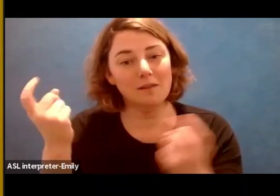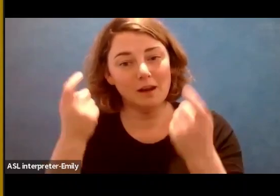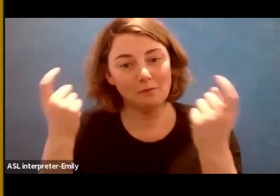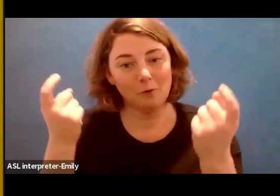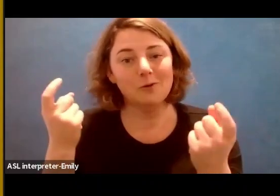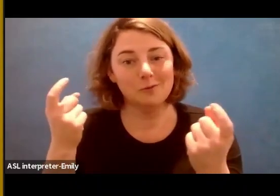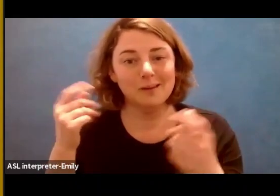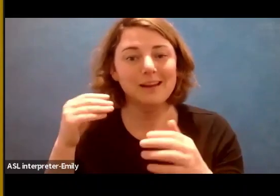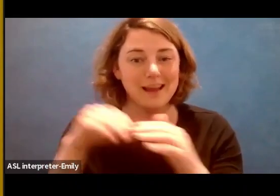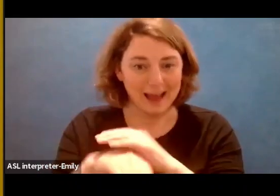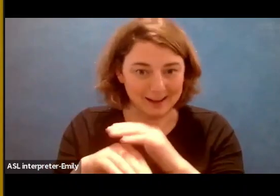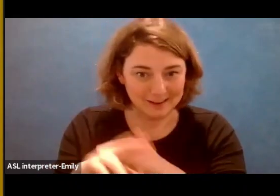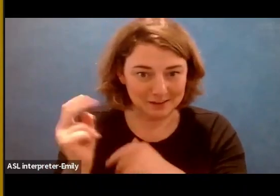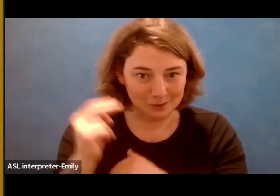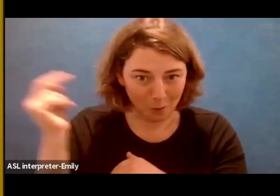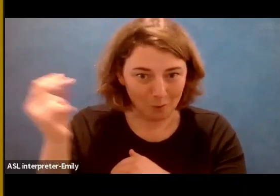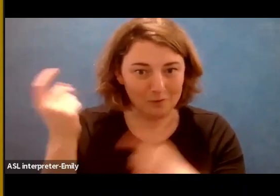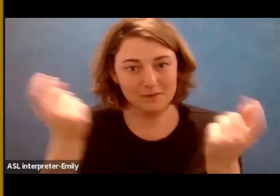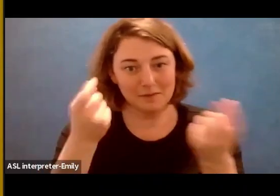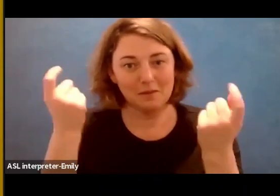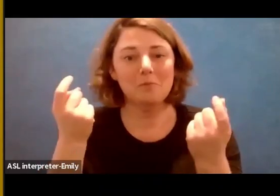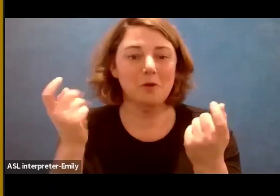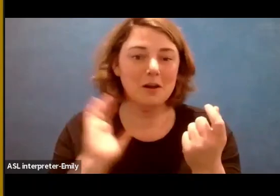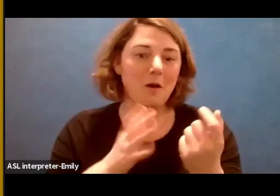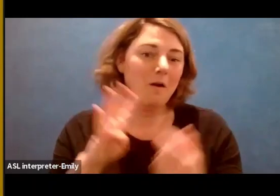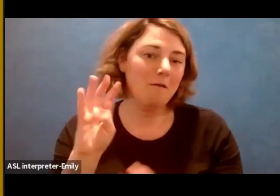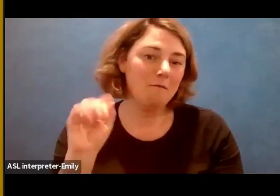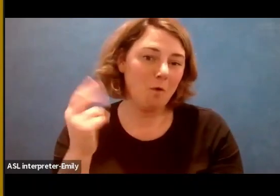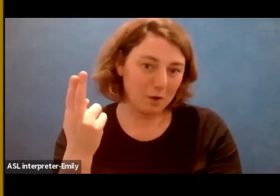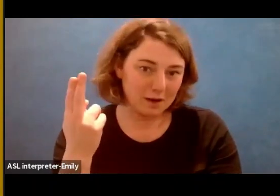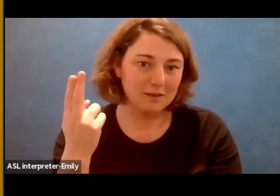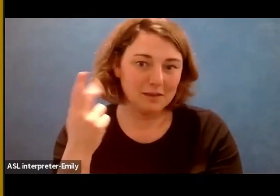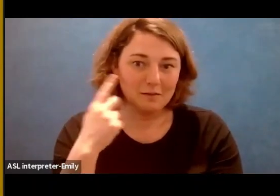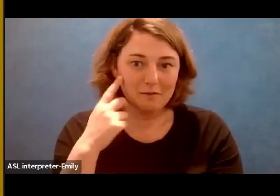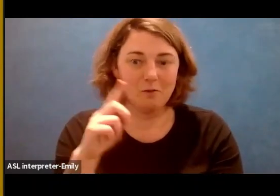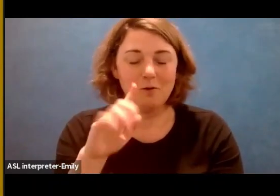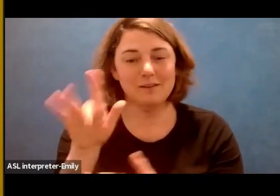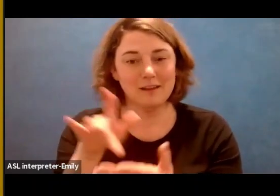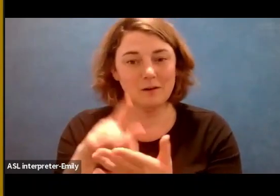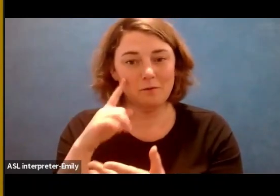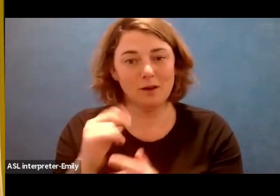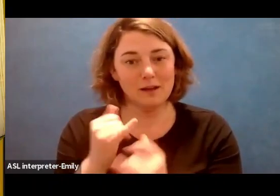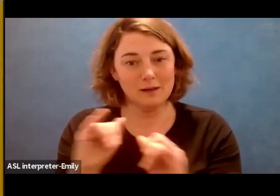year is celebrating our 40th anniversary as a Center for Independent Living. Next slide.